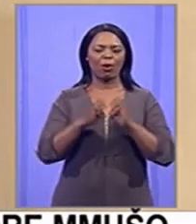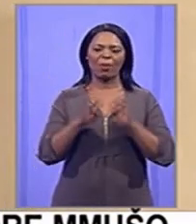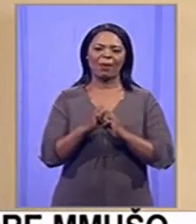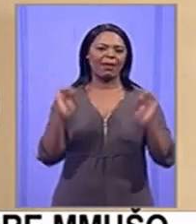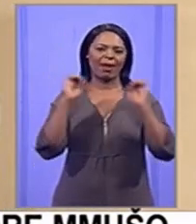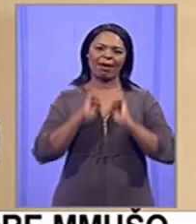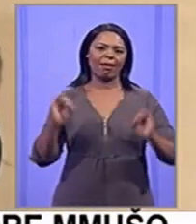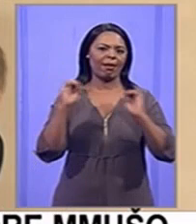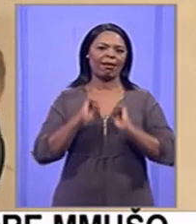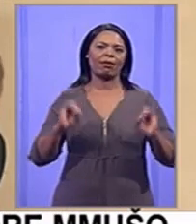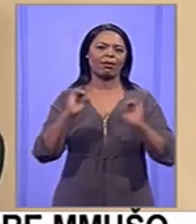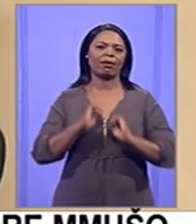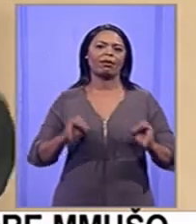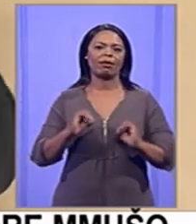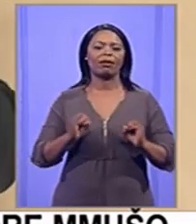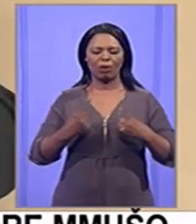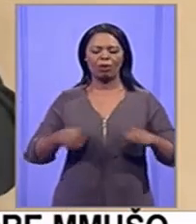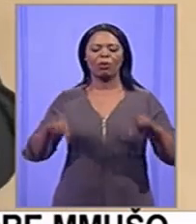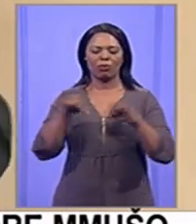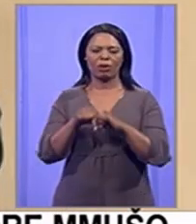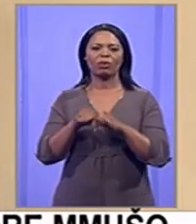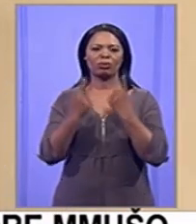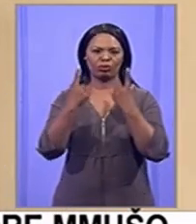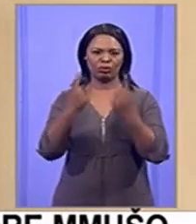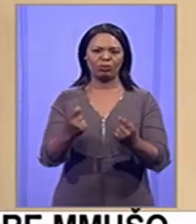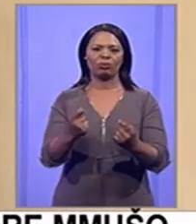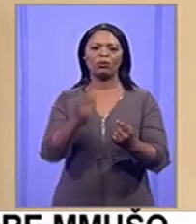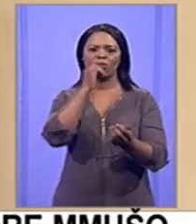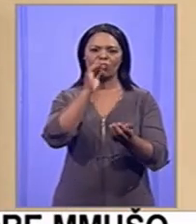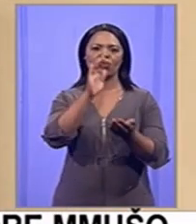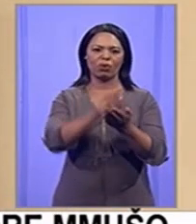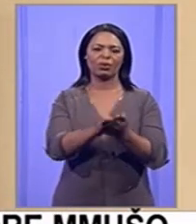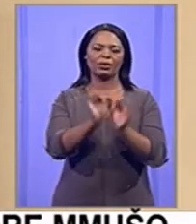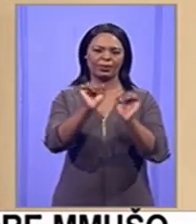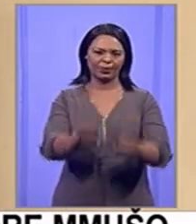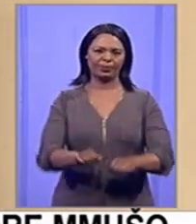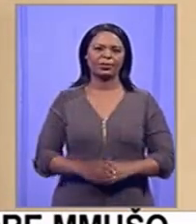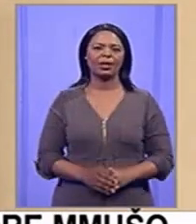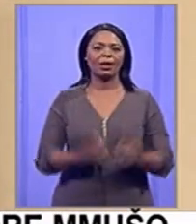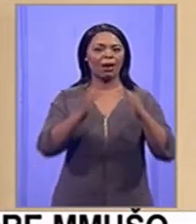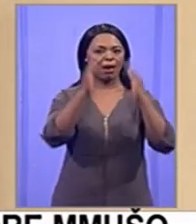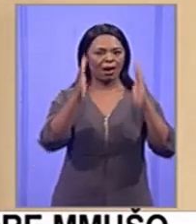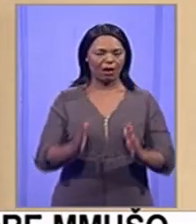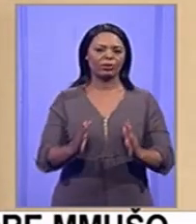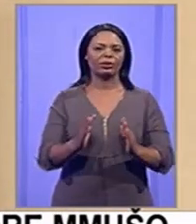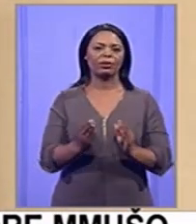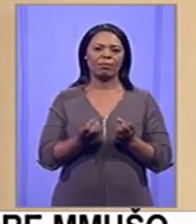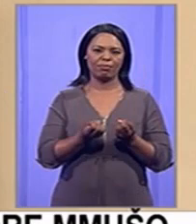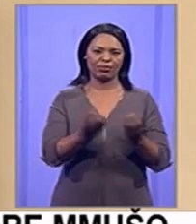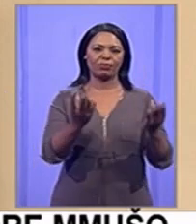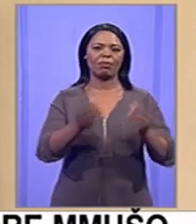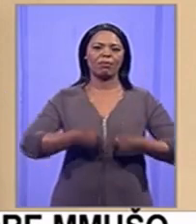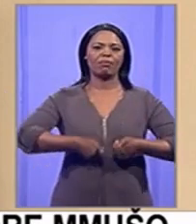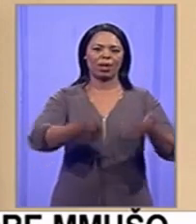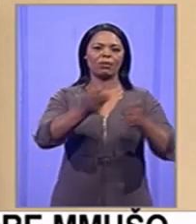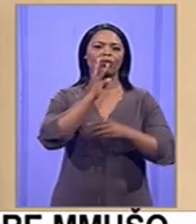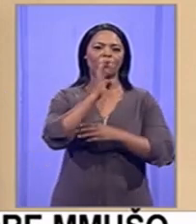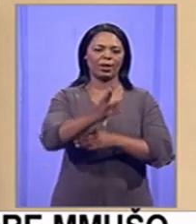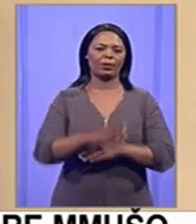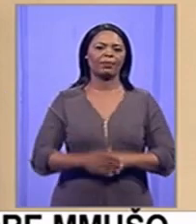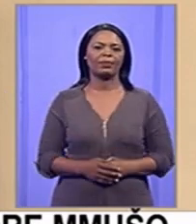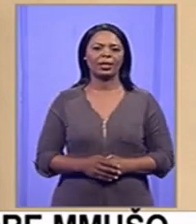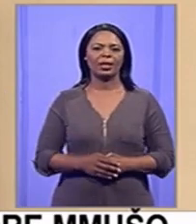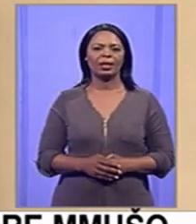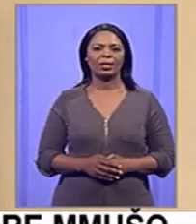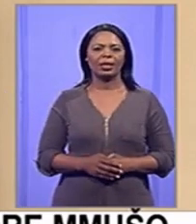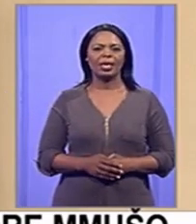sitisang gore bao ba lahlehetsweng ke dintlo go ska ba jwalo. Lona ba lahlehetsweng